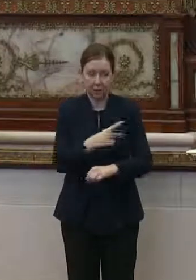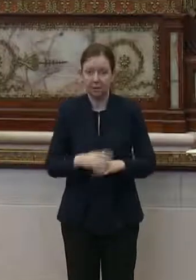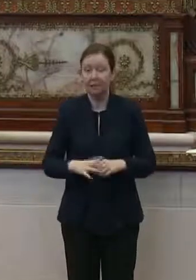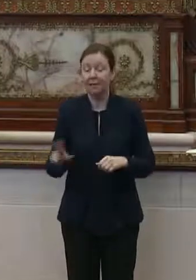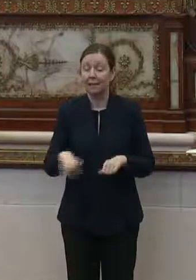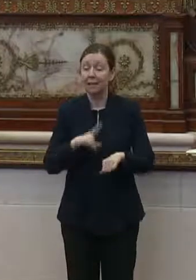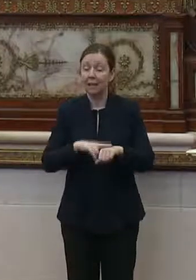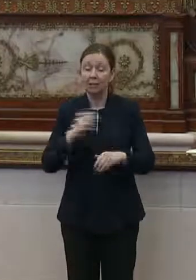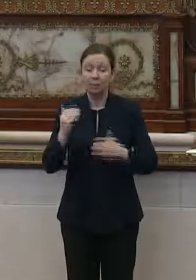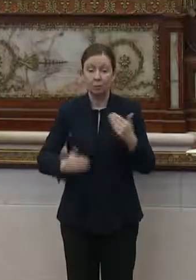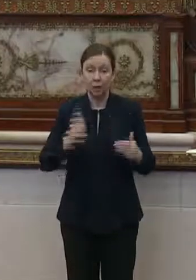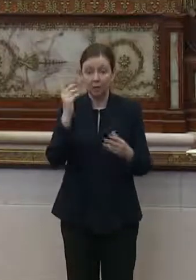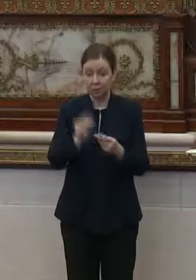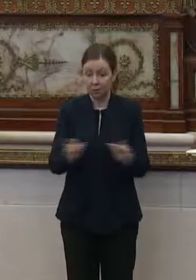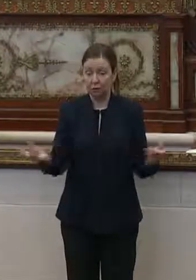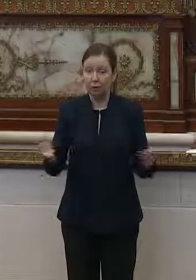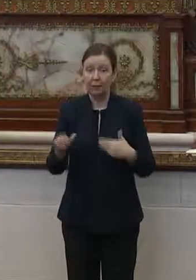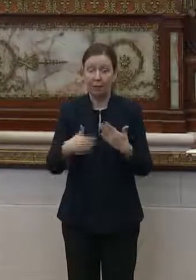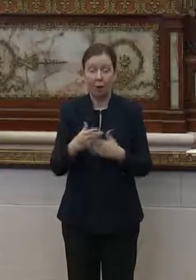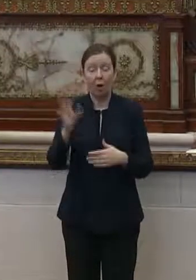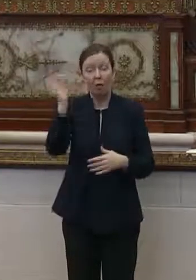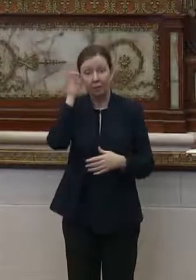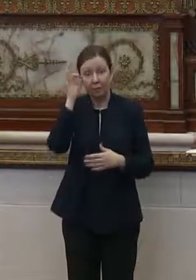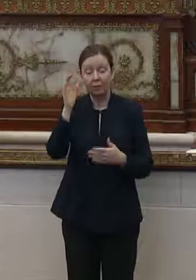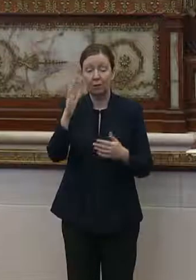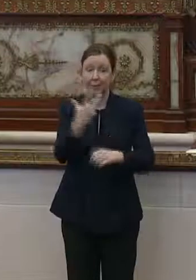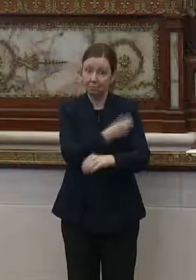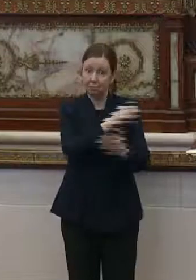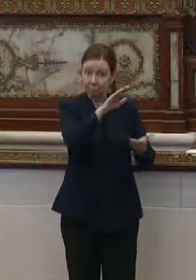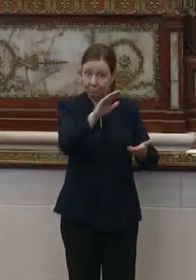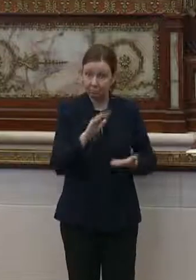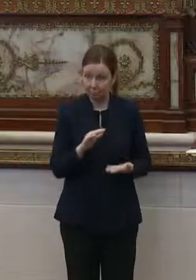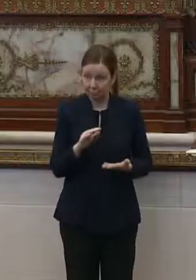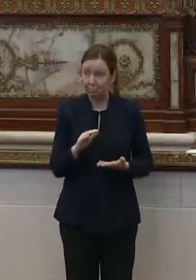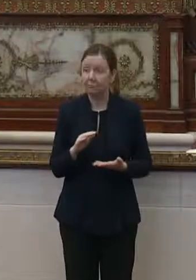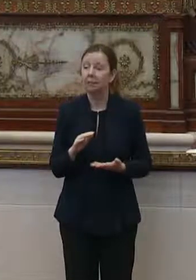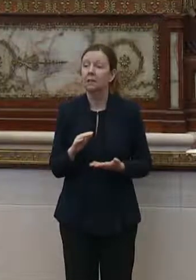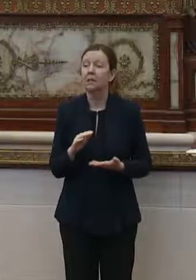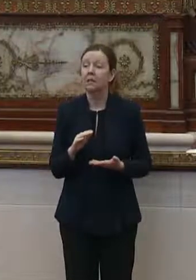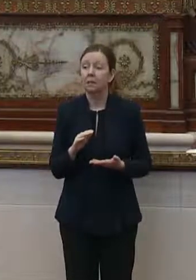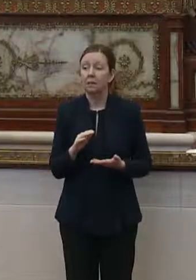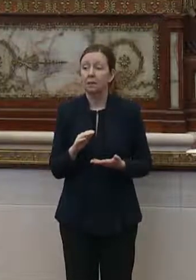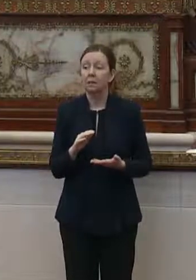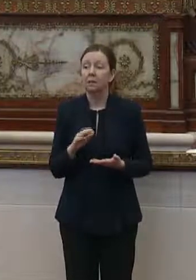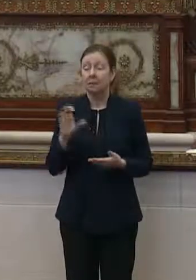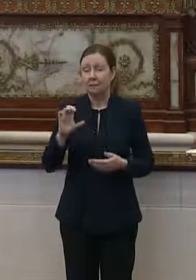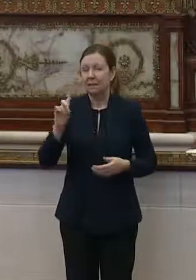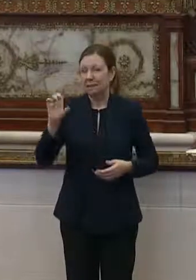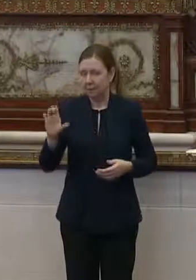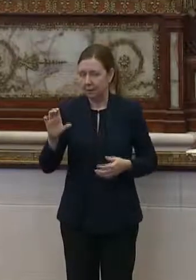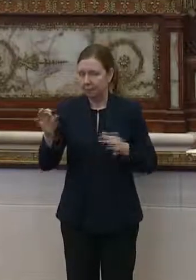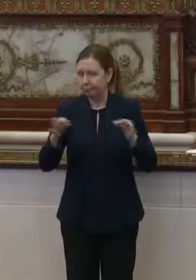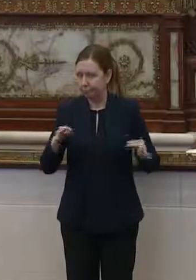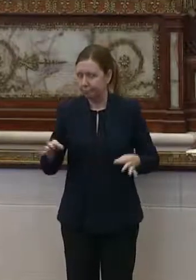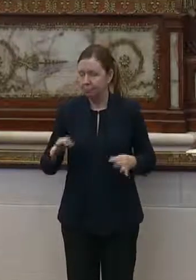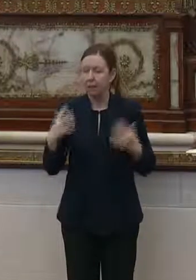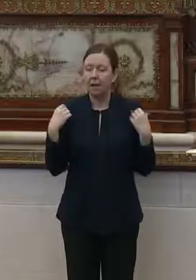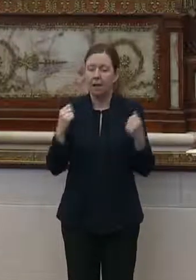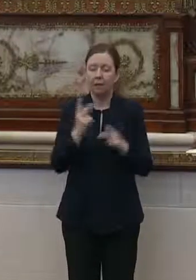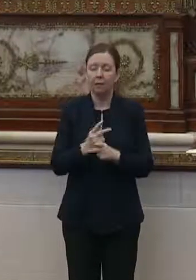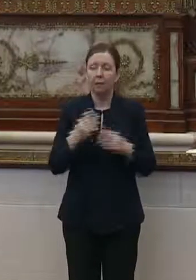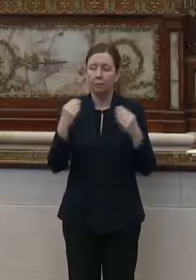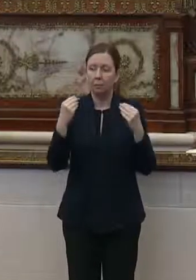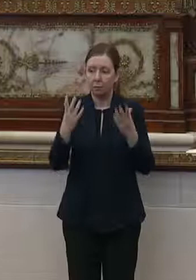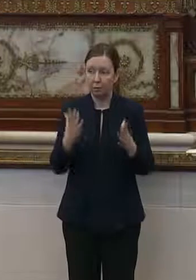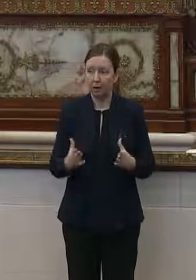national process for distributing all federally purchased vaccine is managed by the Centers for Disease Control and Prevention, CDC. Healthcare providers who wish to